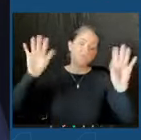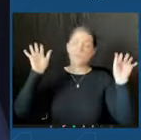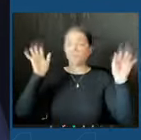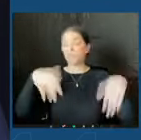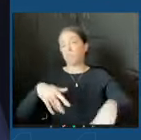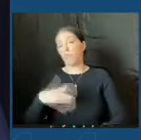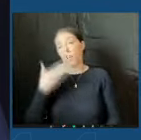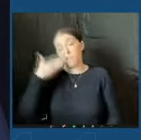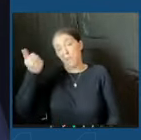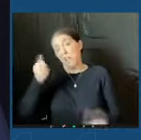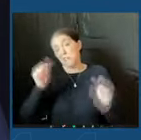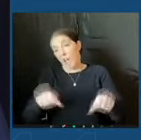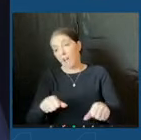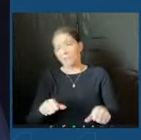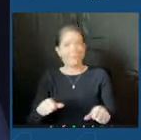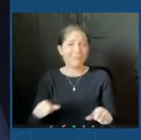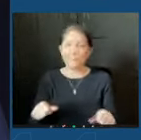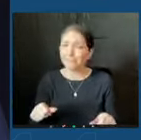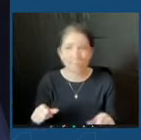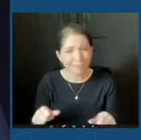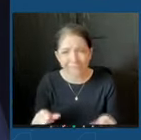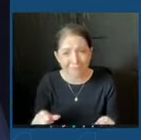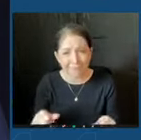about what's lacking.